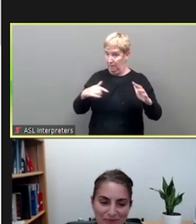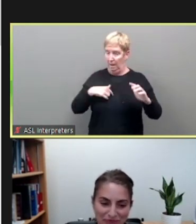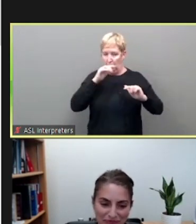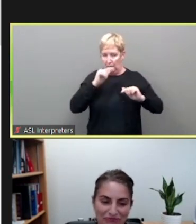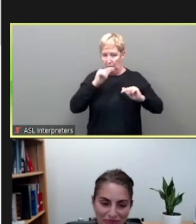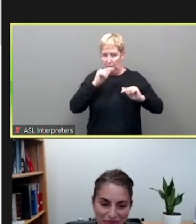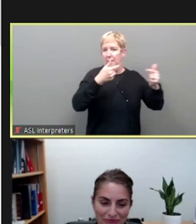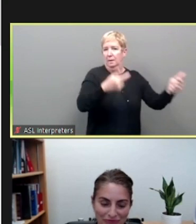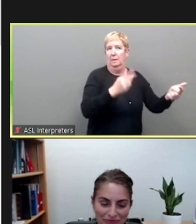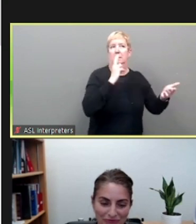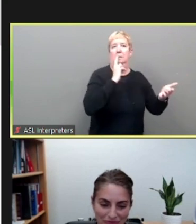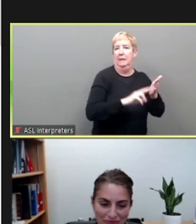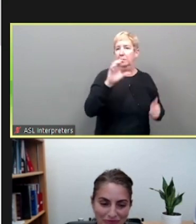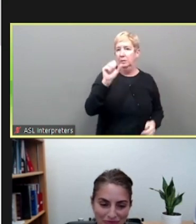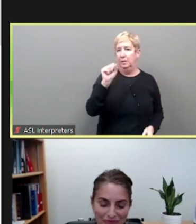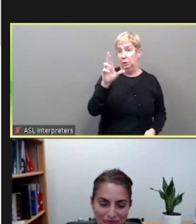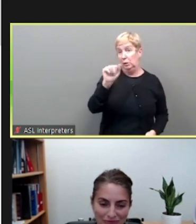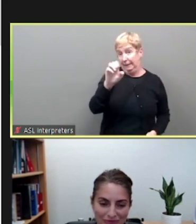now.